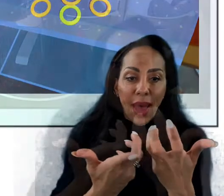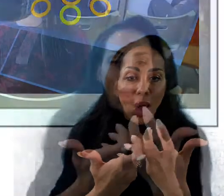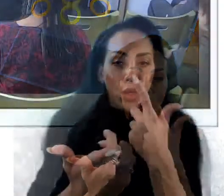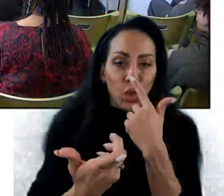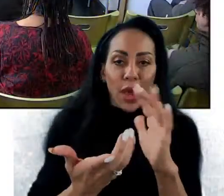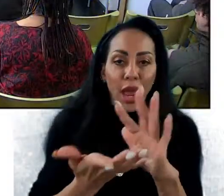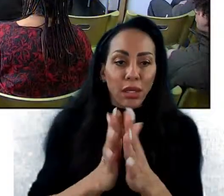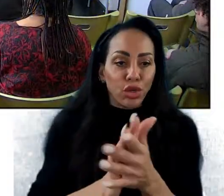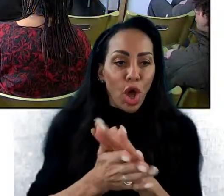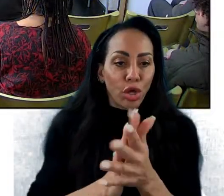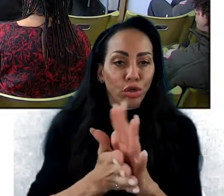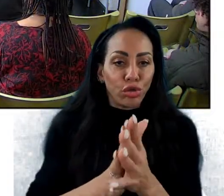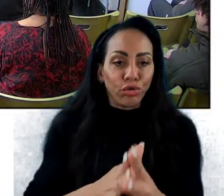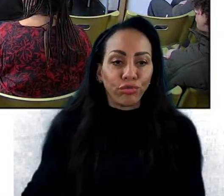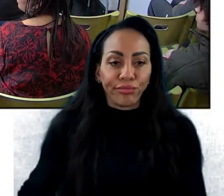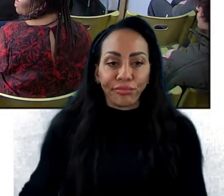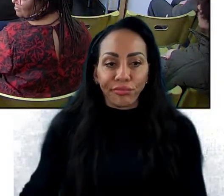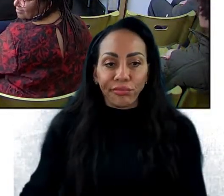I think there was one online.